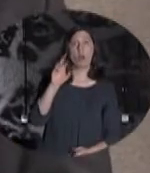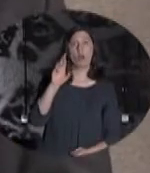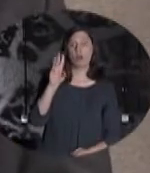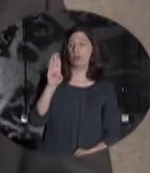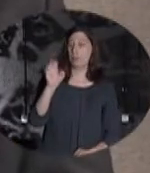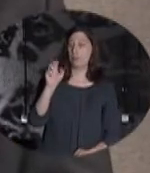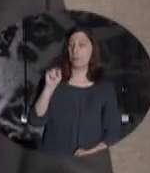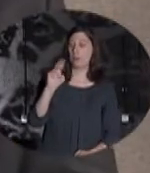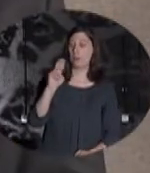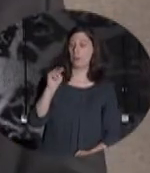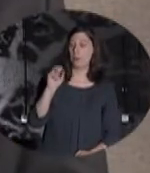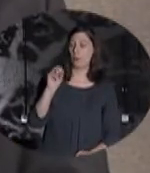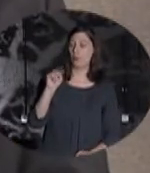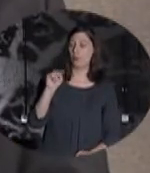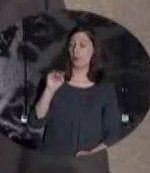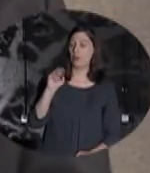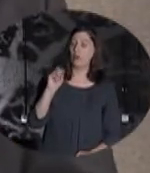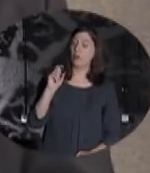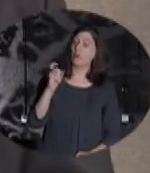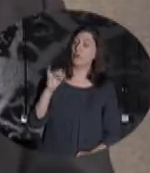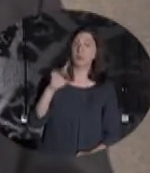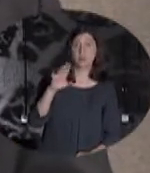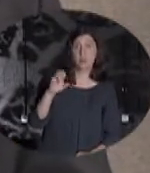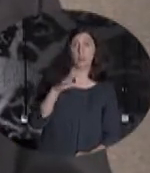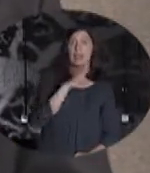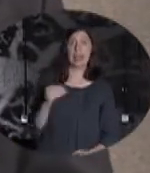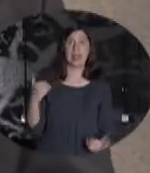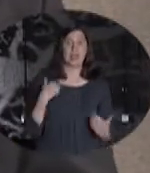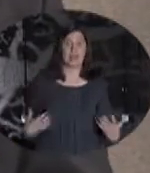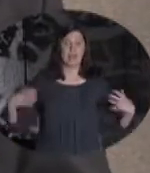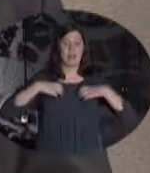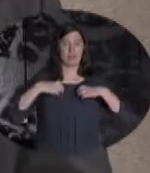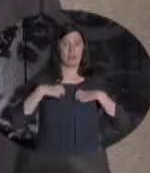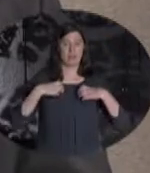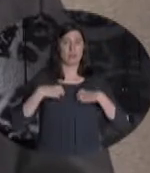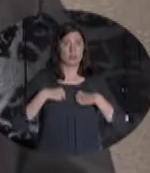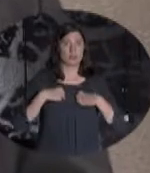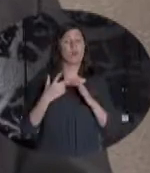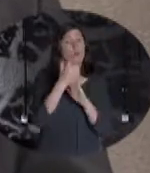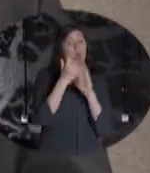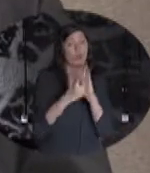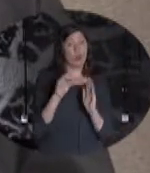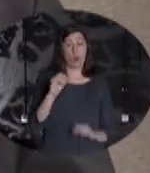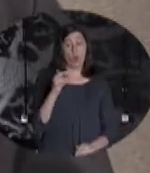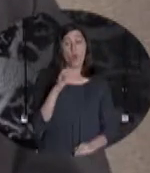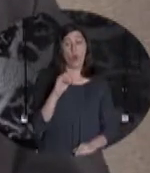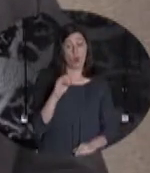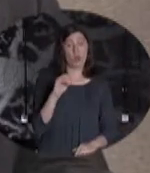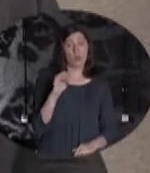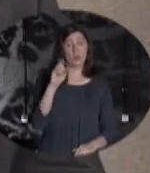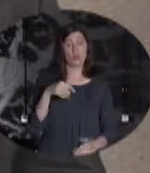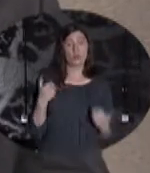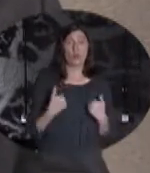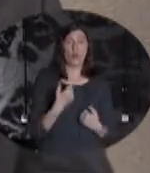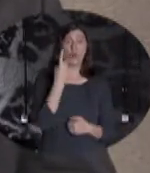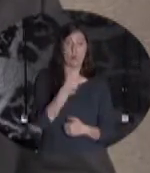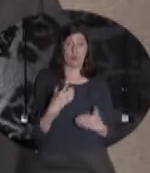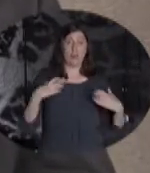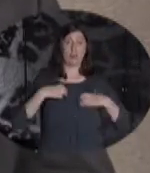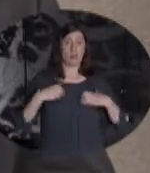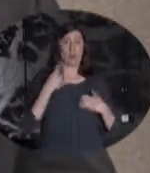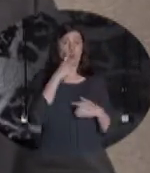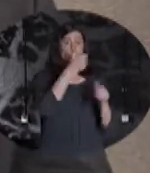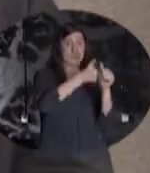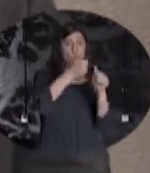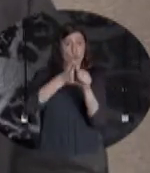out of the engine. And always make sure that you have life jackets on board. So the law in Ohio is that you have to have one life jacket on board for every